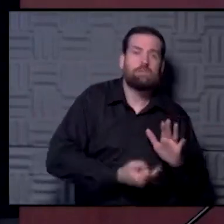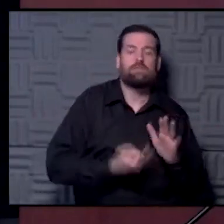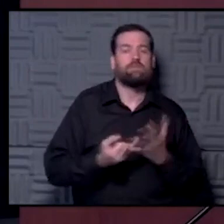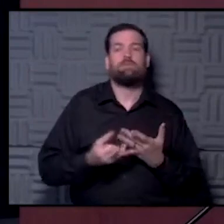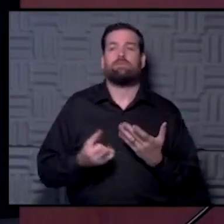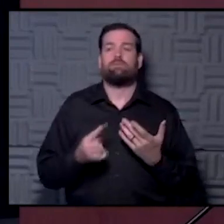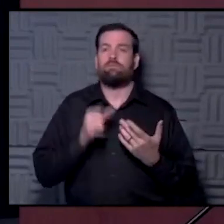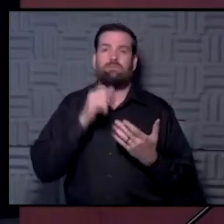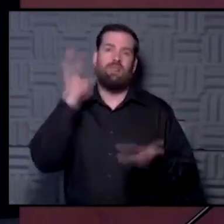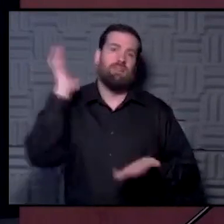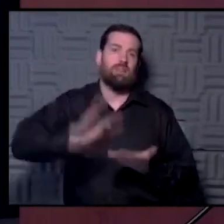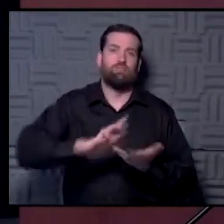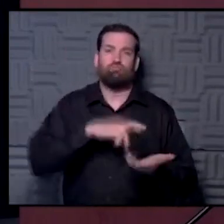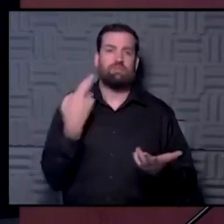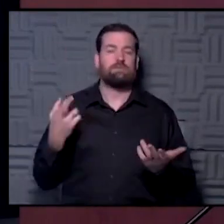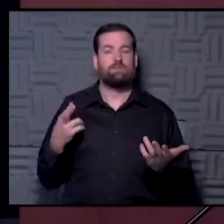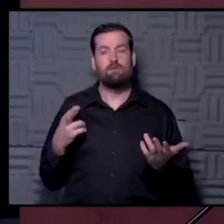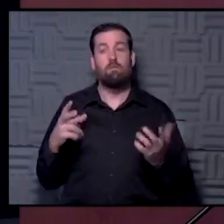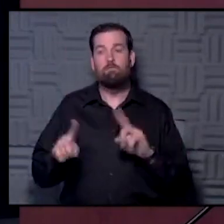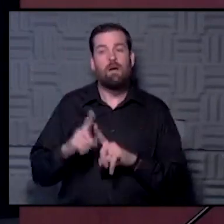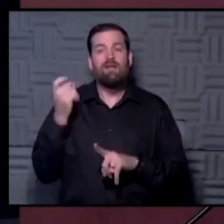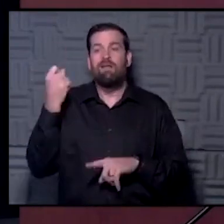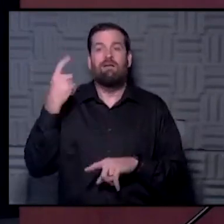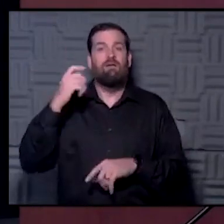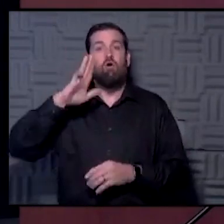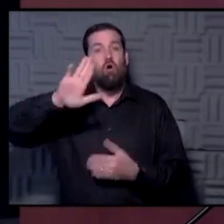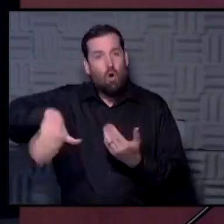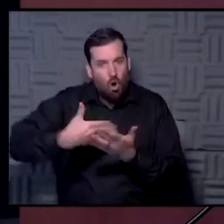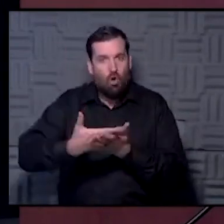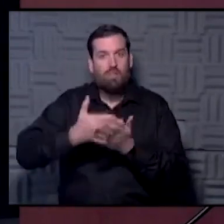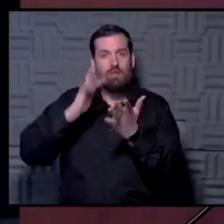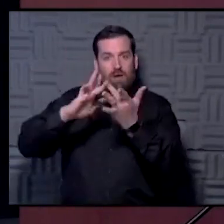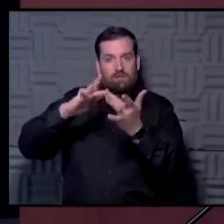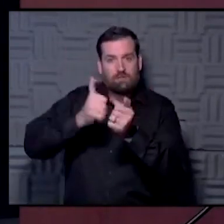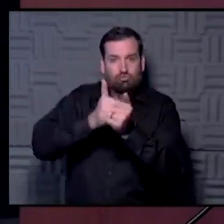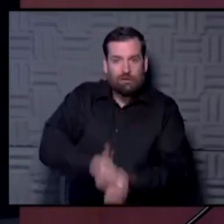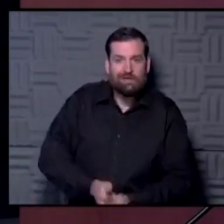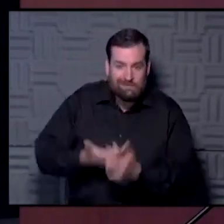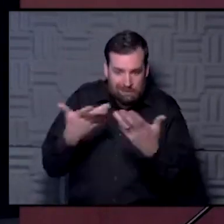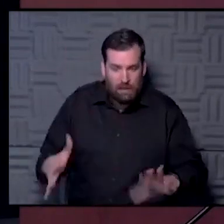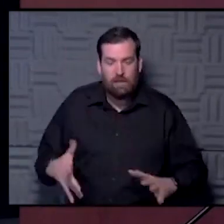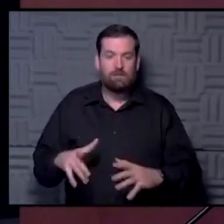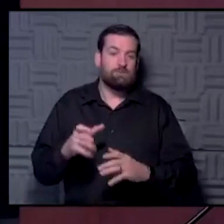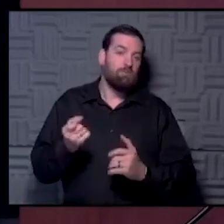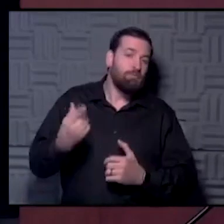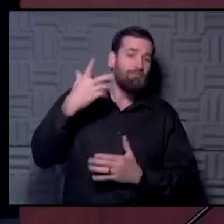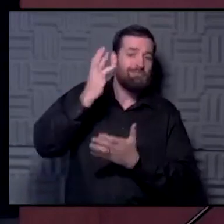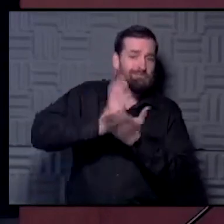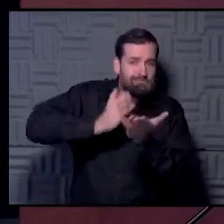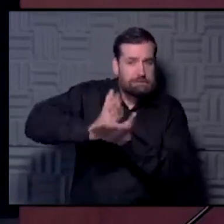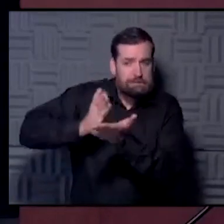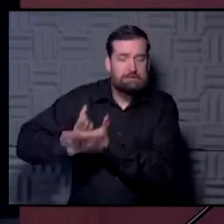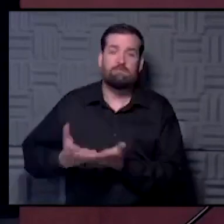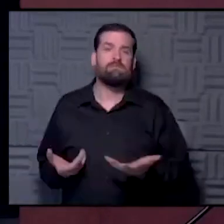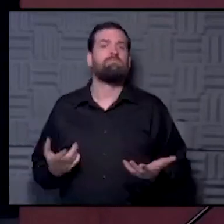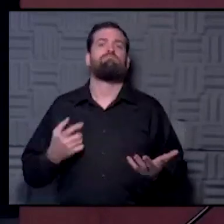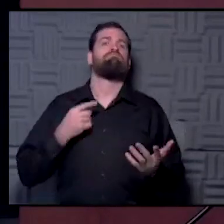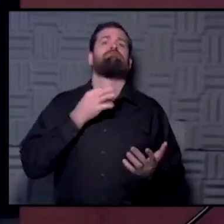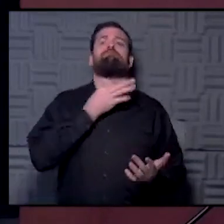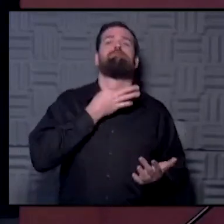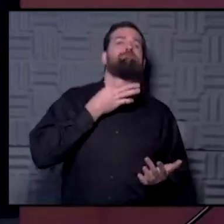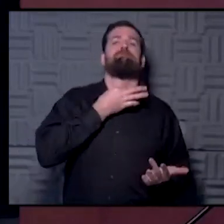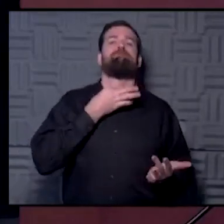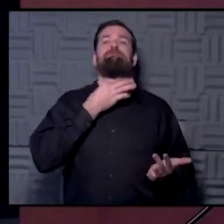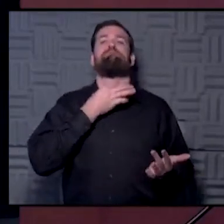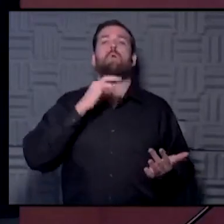don't have the same risk. But because we don't have all of the contact tracing, we don't understand all of the dynamics here, there's a reasonable question to ask